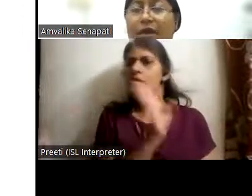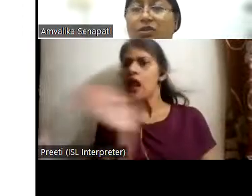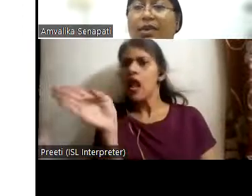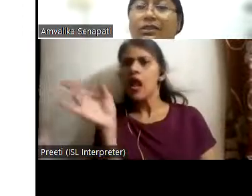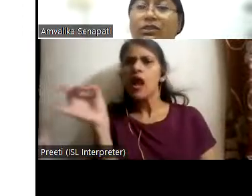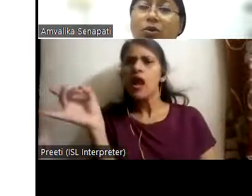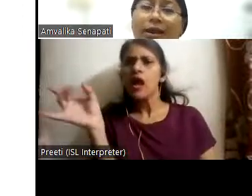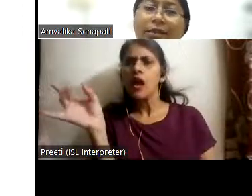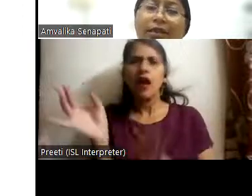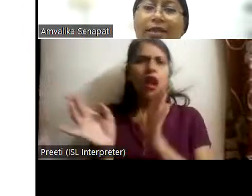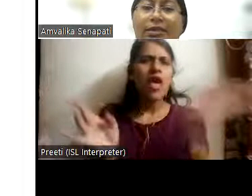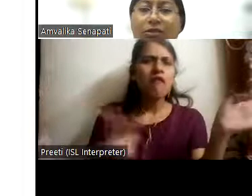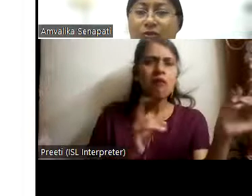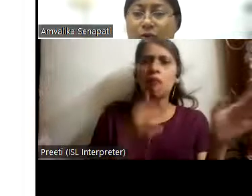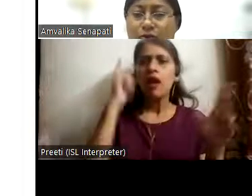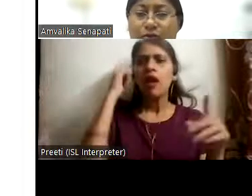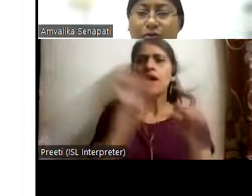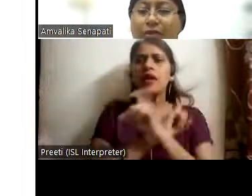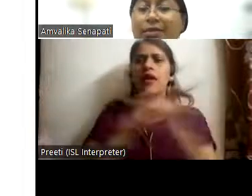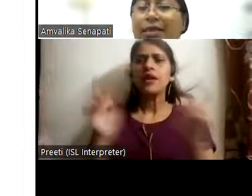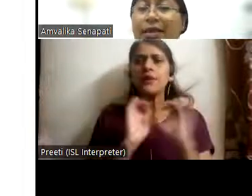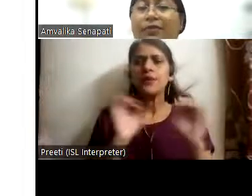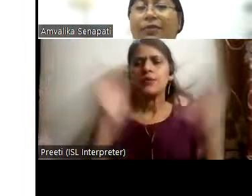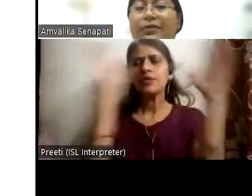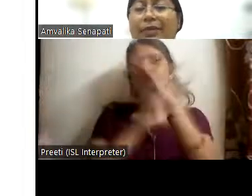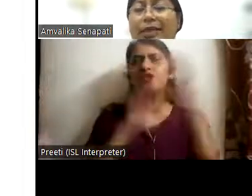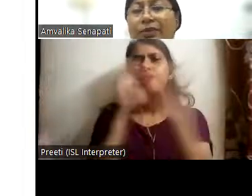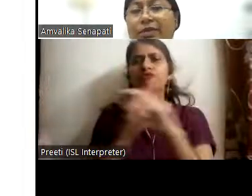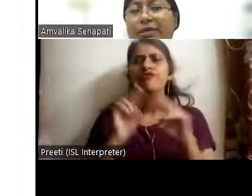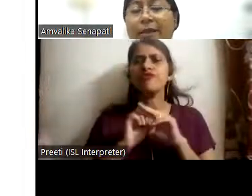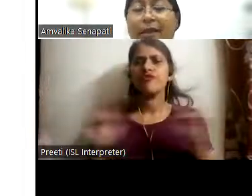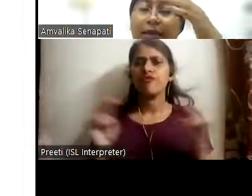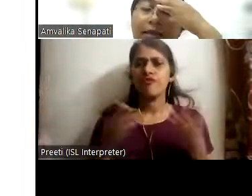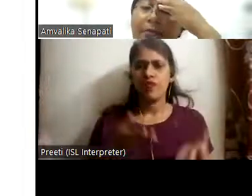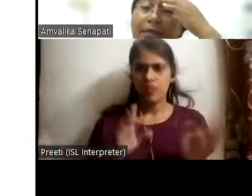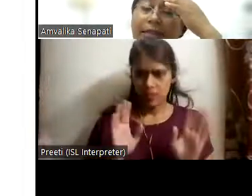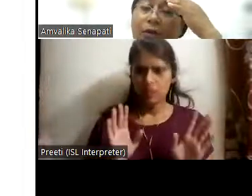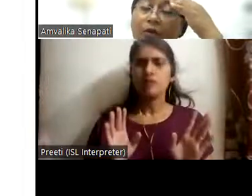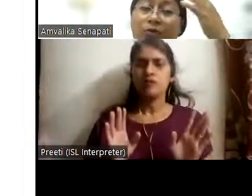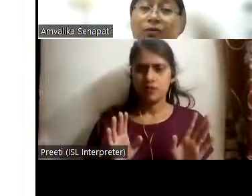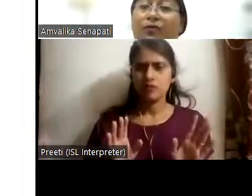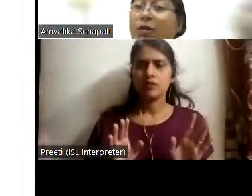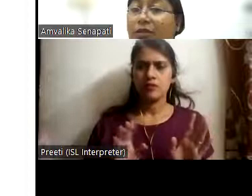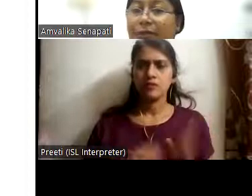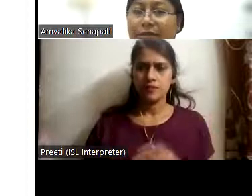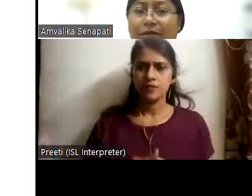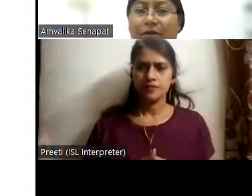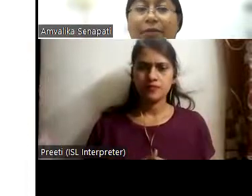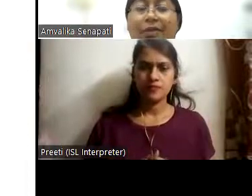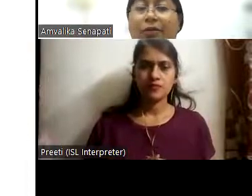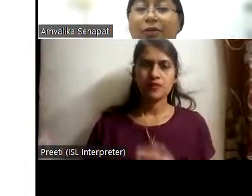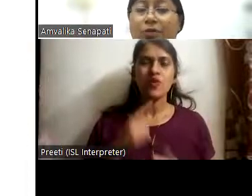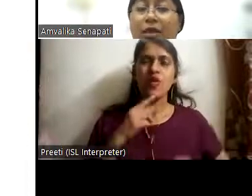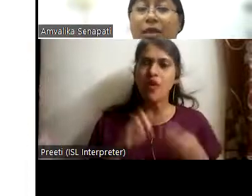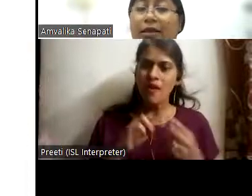going. So he has no idea where he needs to go to. So this is a kind of a place which is completely going to fog the person,